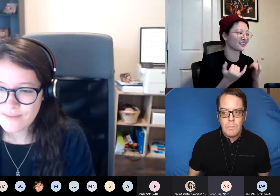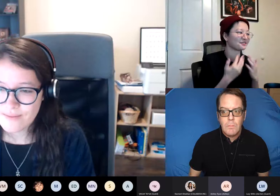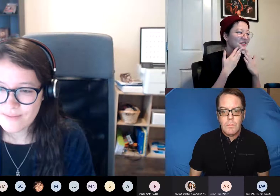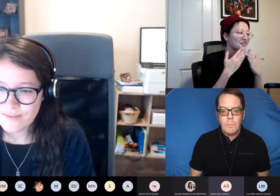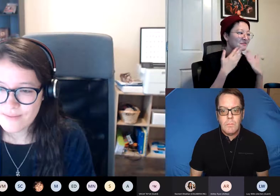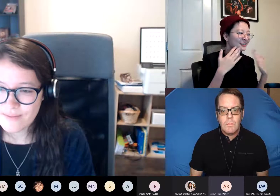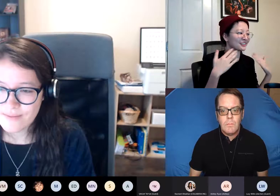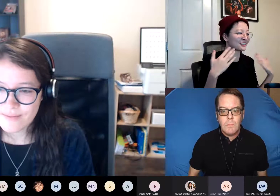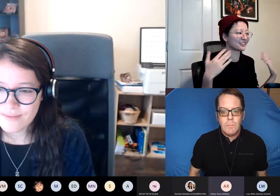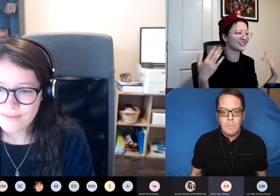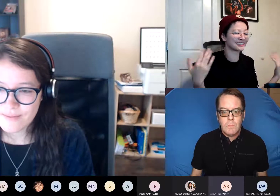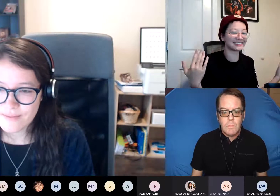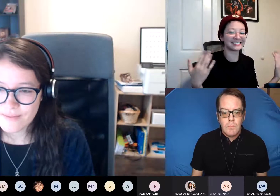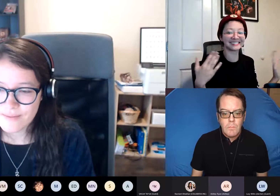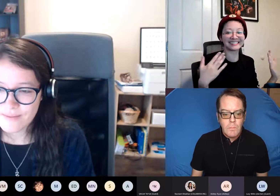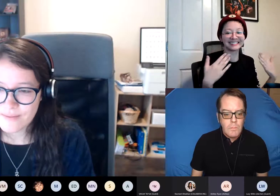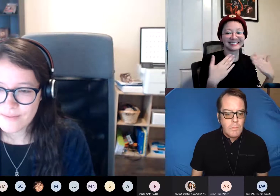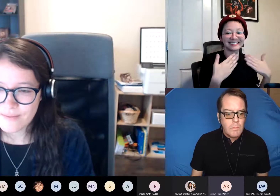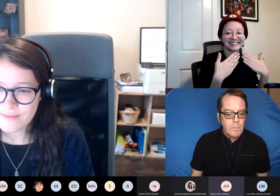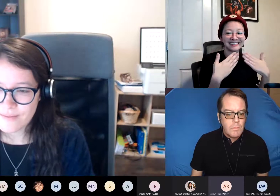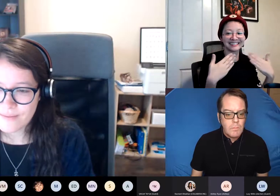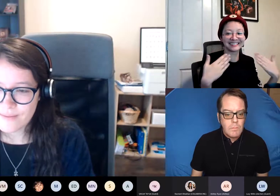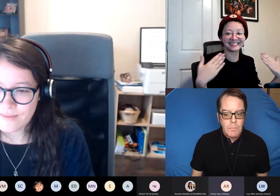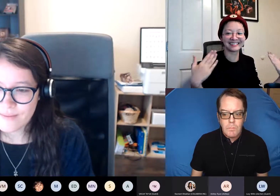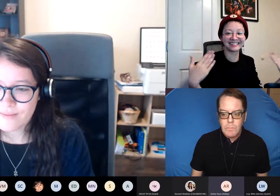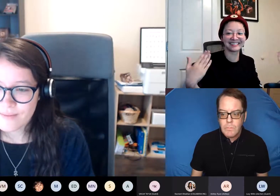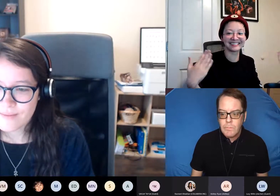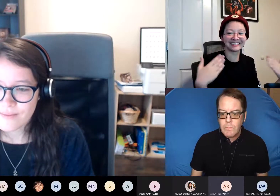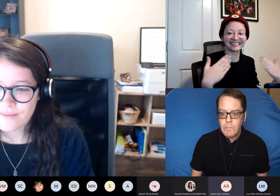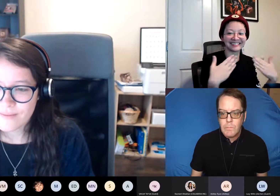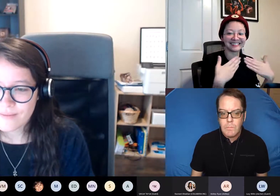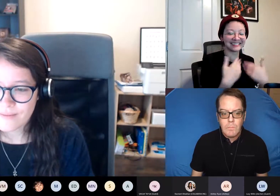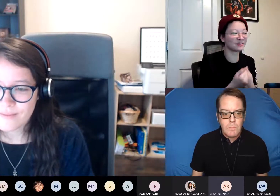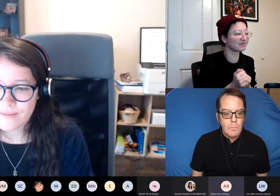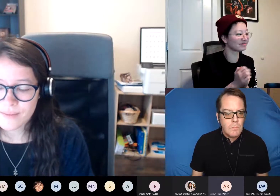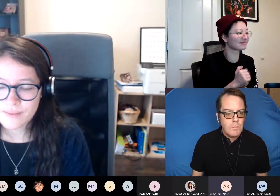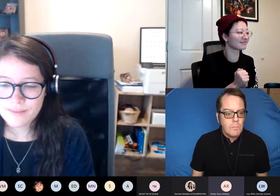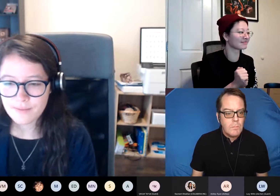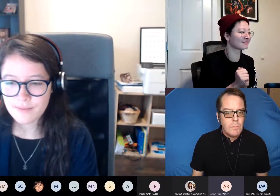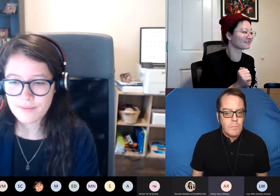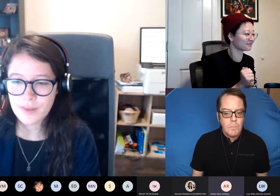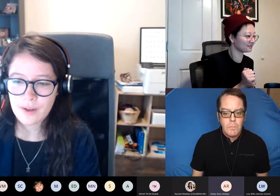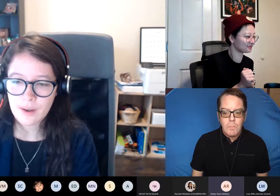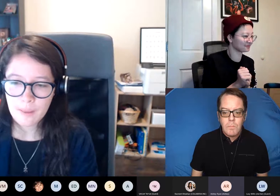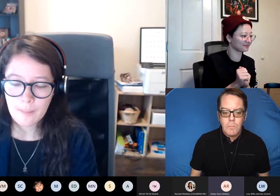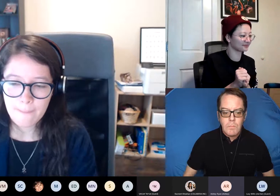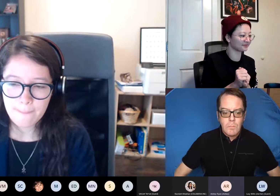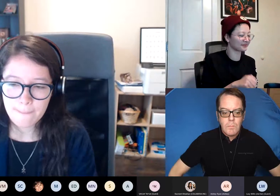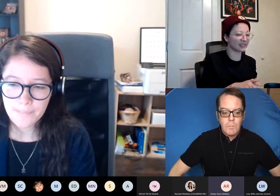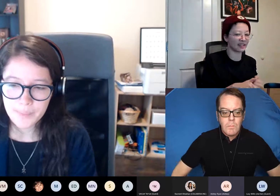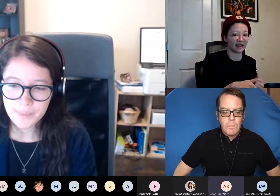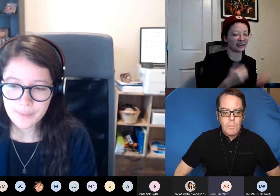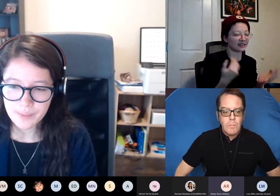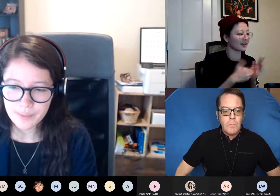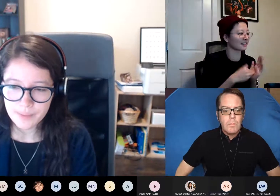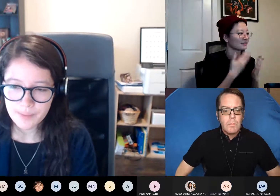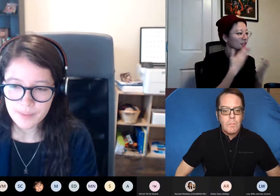in our meeting this morning. I want to thank you so much for attending and open the floor up to any questions you may